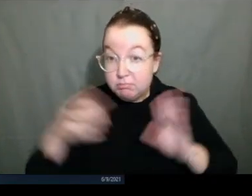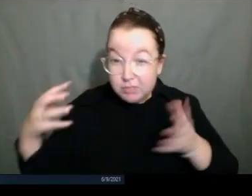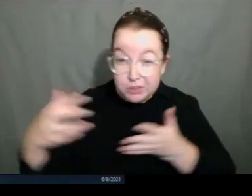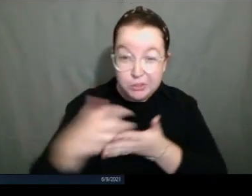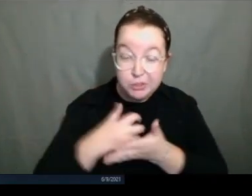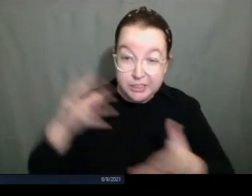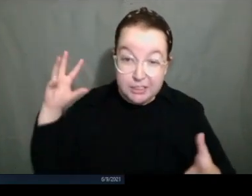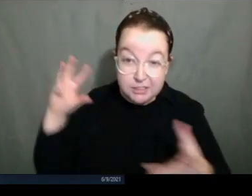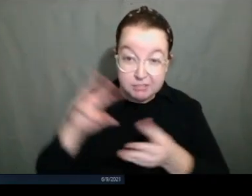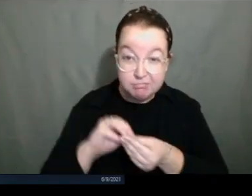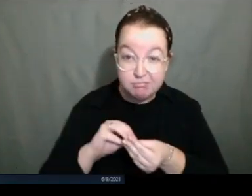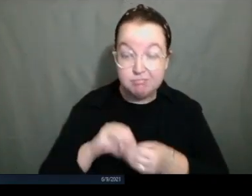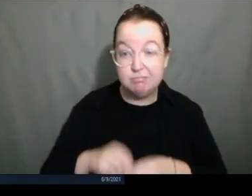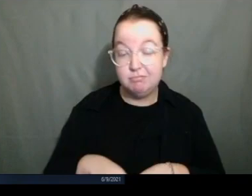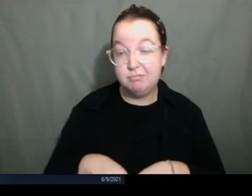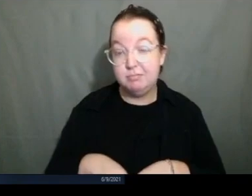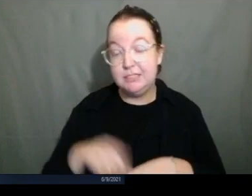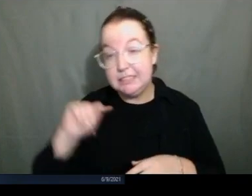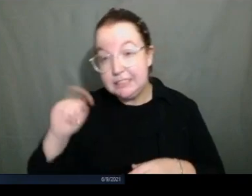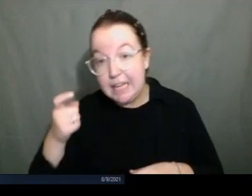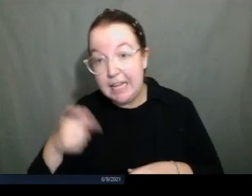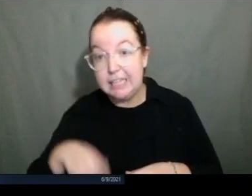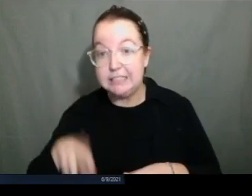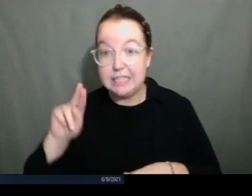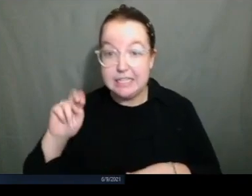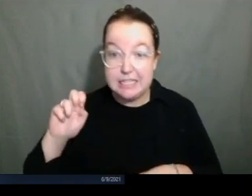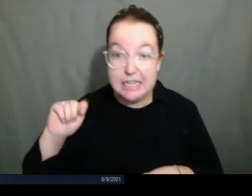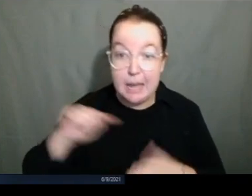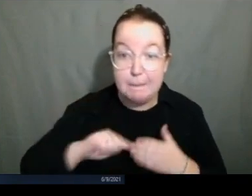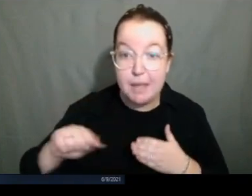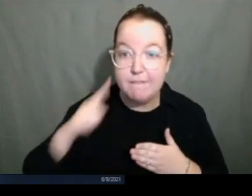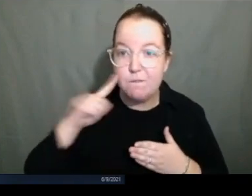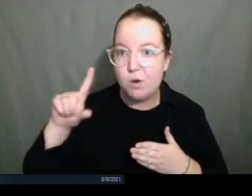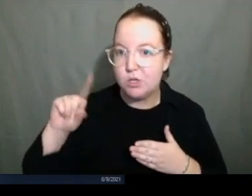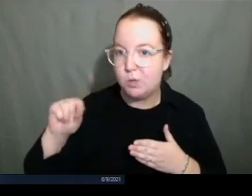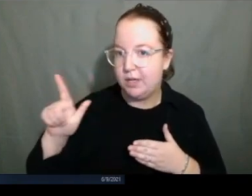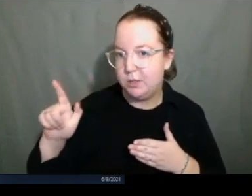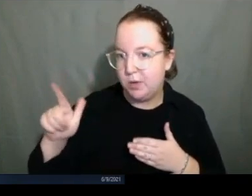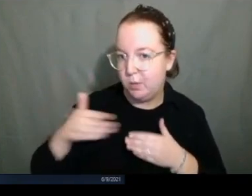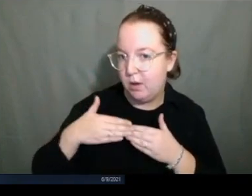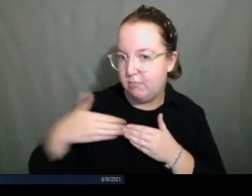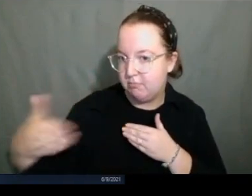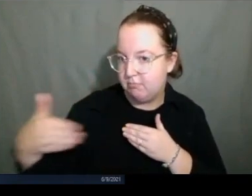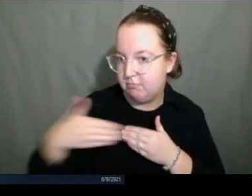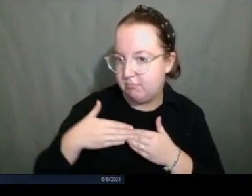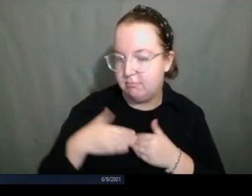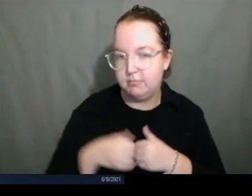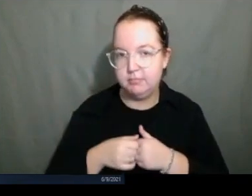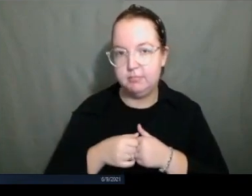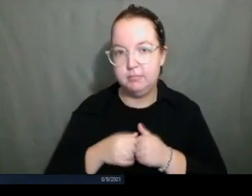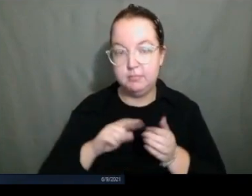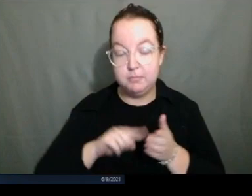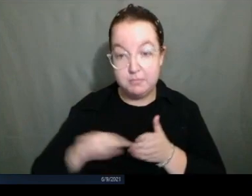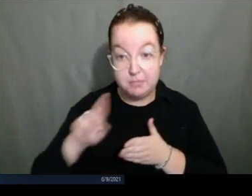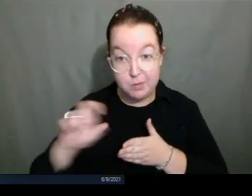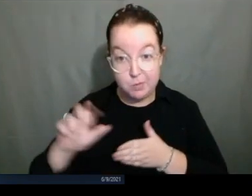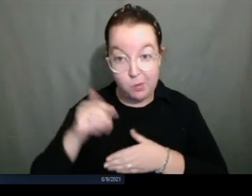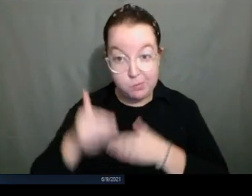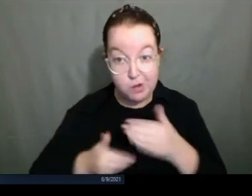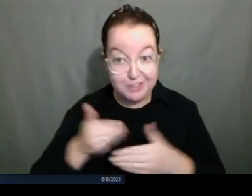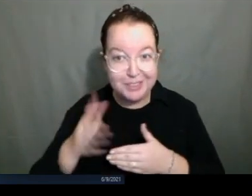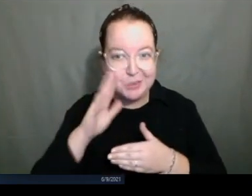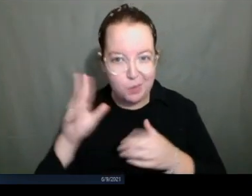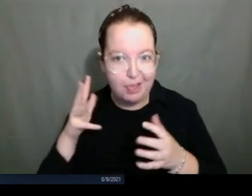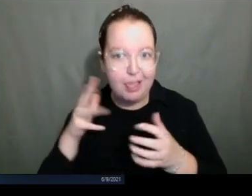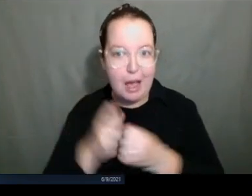earnings, deductions, taxes, and net pay for 2021 moving forward. And as each payroll is processed, you'll see